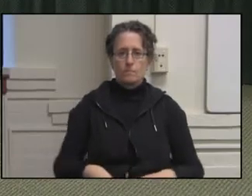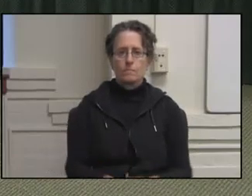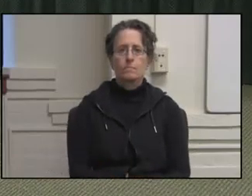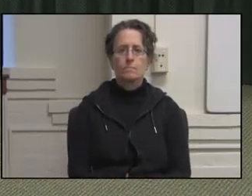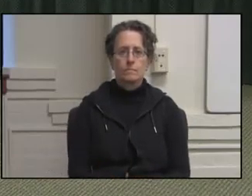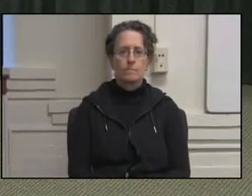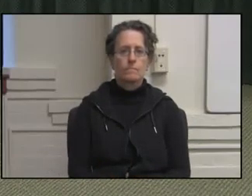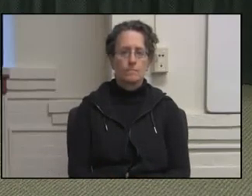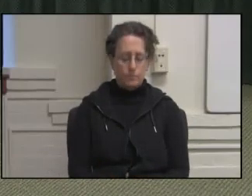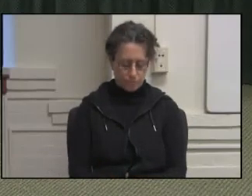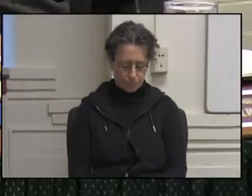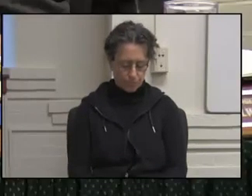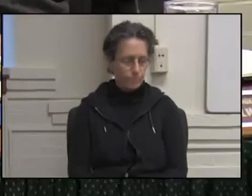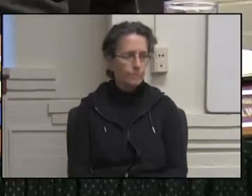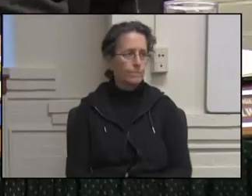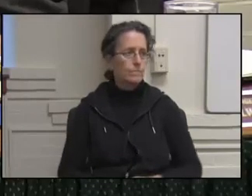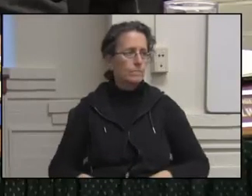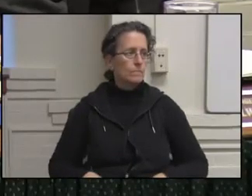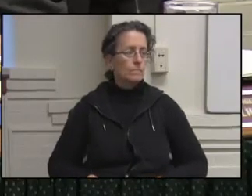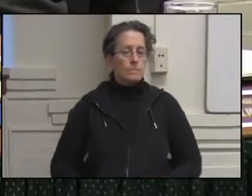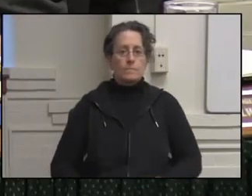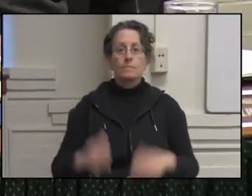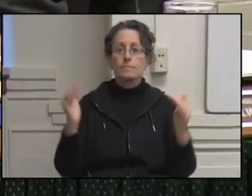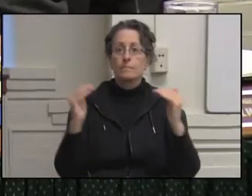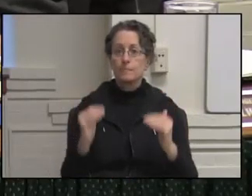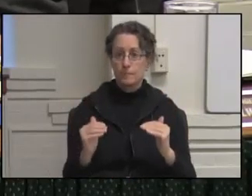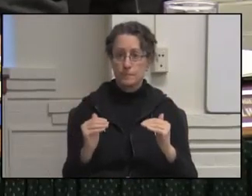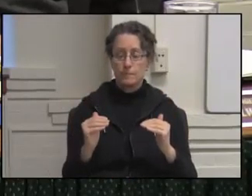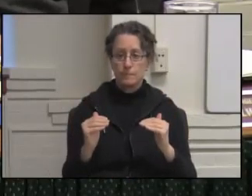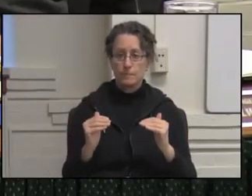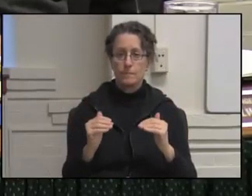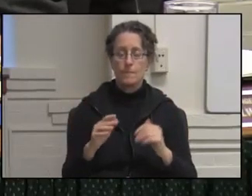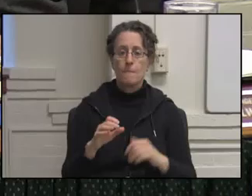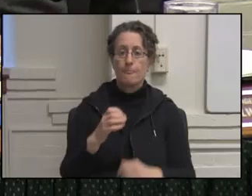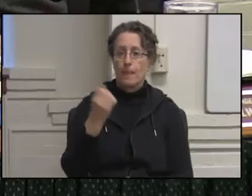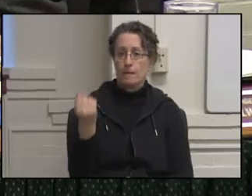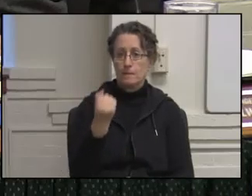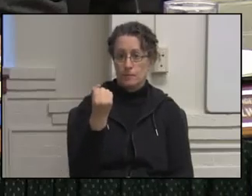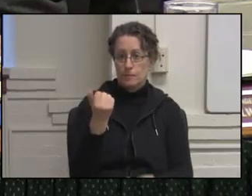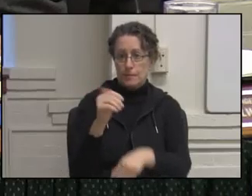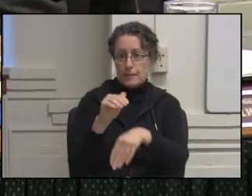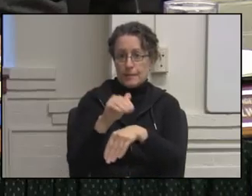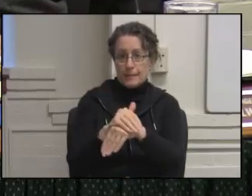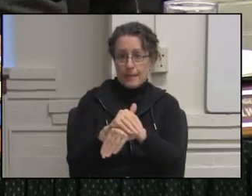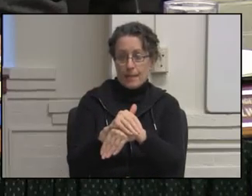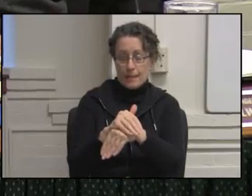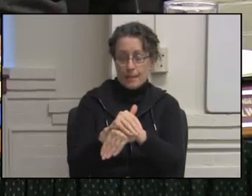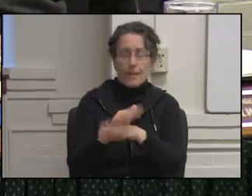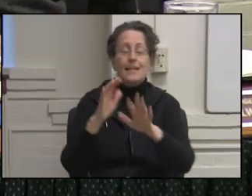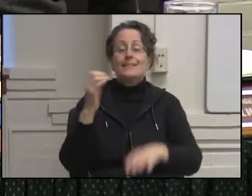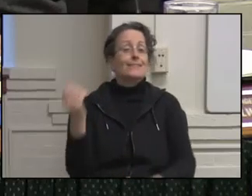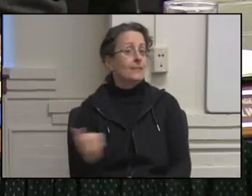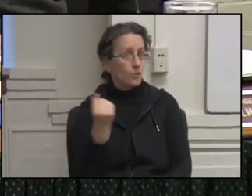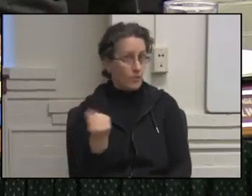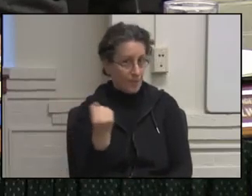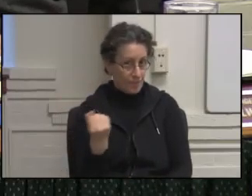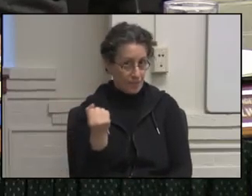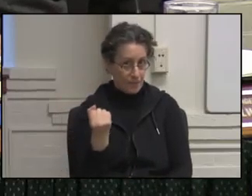Good and good. Okay. So our next is the Saturday night outside, or Saturday